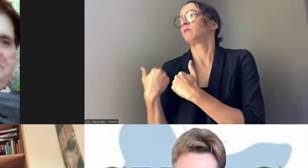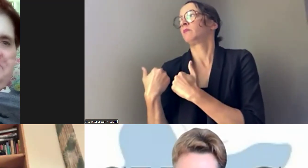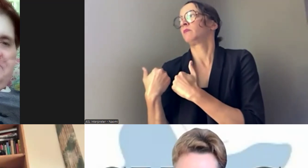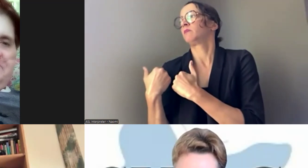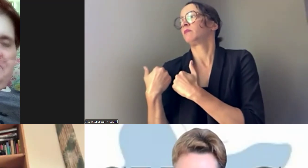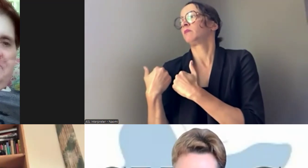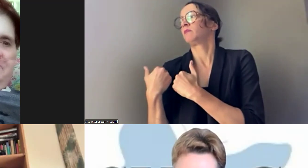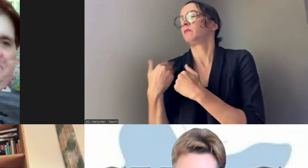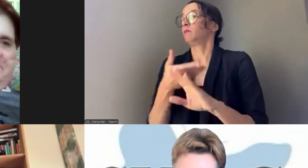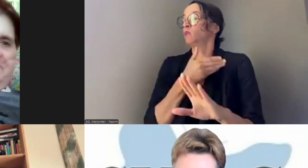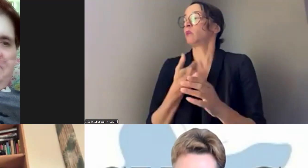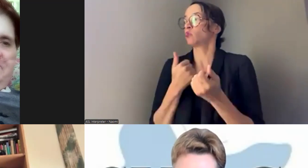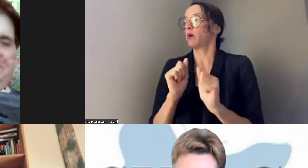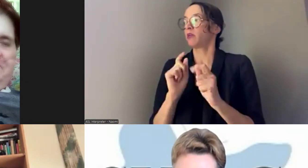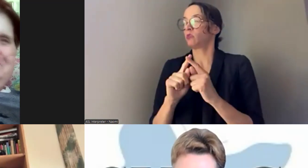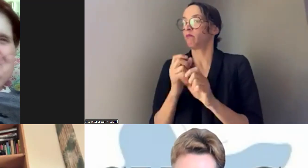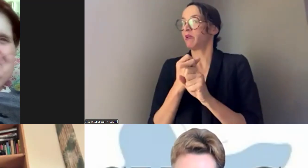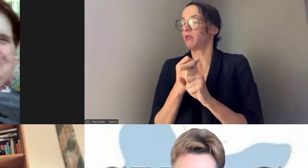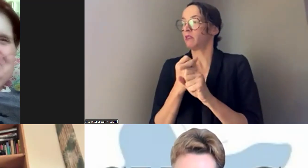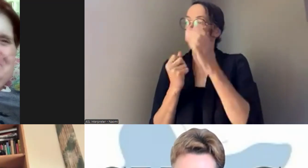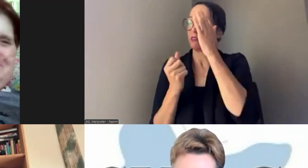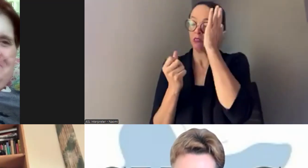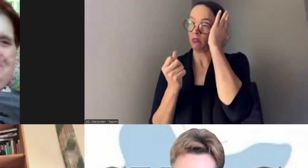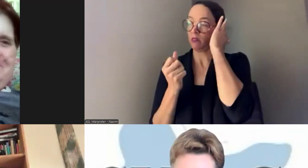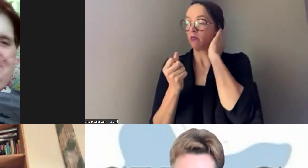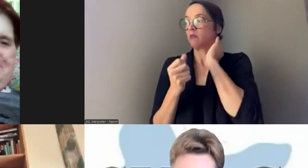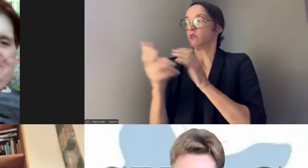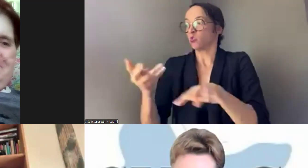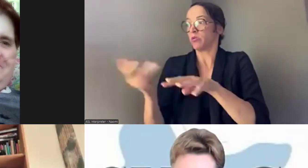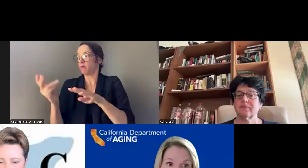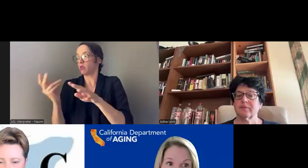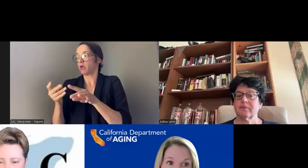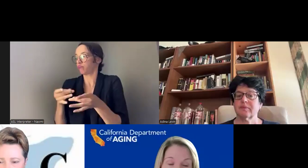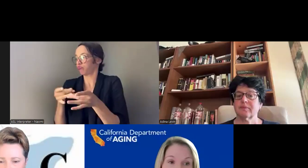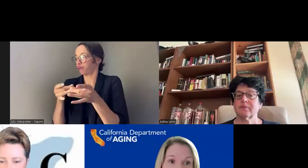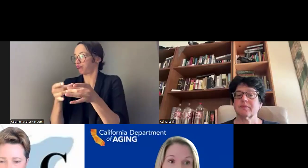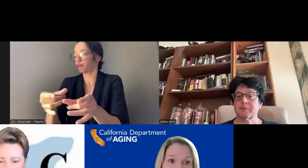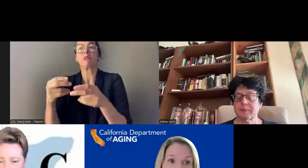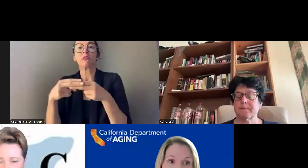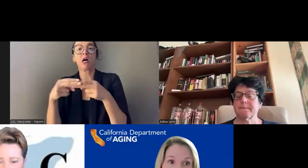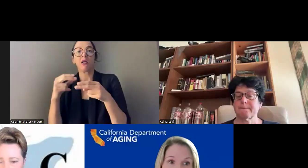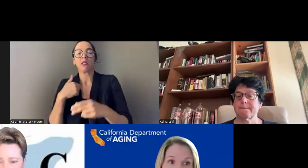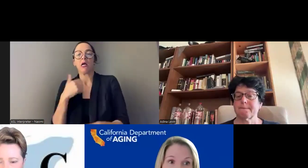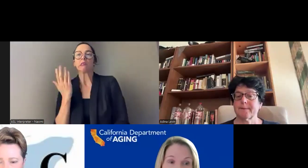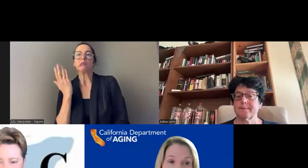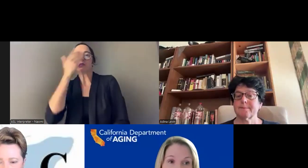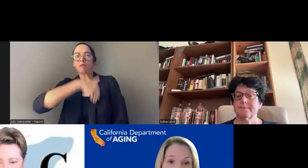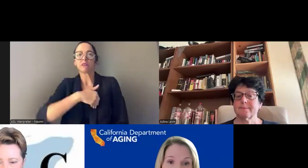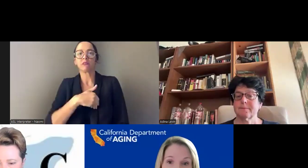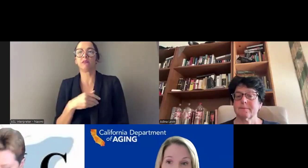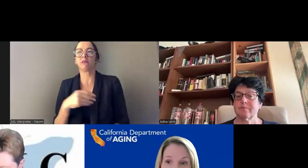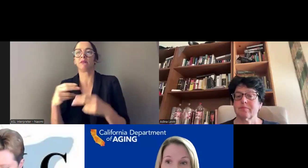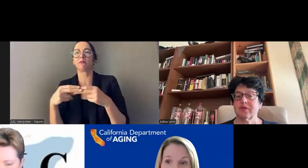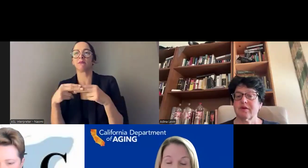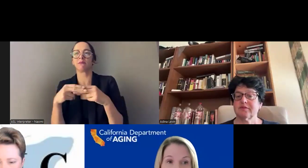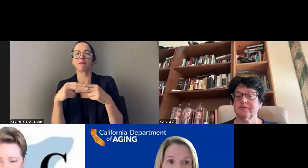I was trying to like streamline the slides, and so I misunderstood that slide, but happy to update it with you, and we